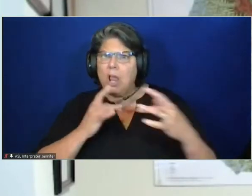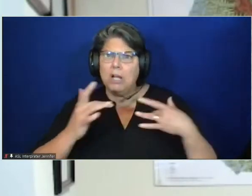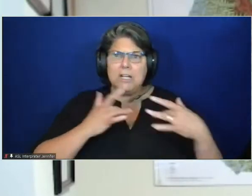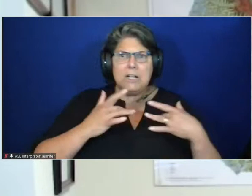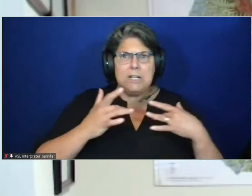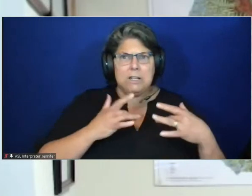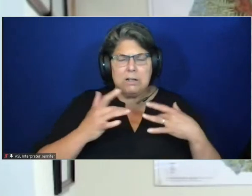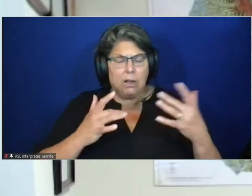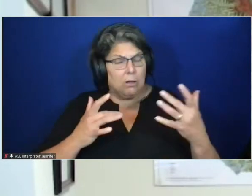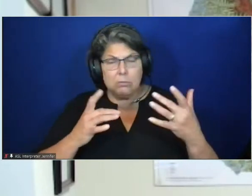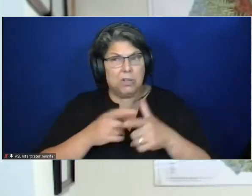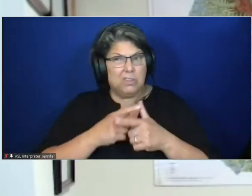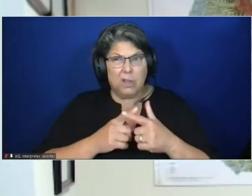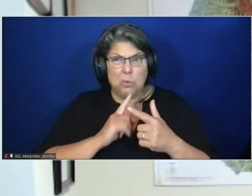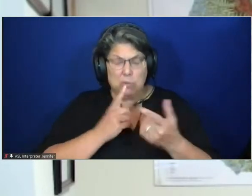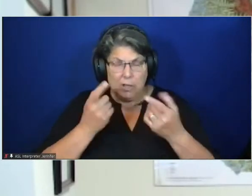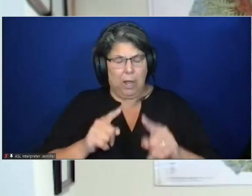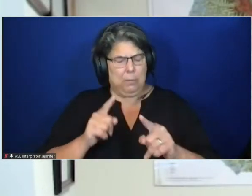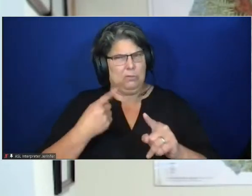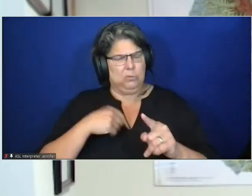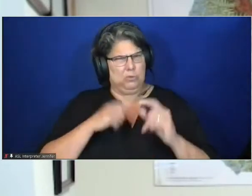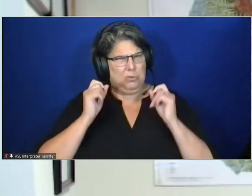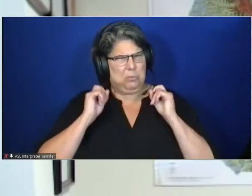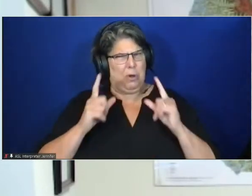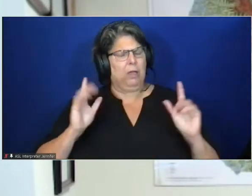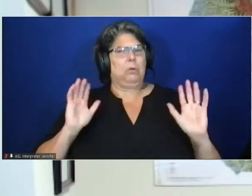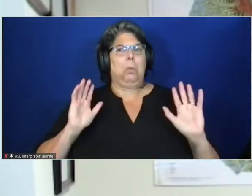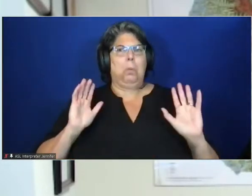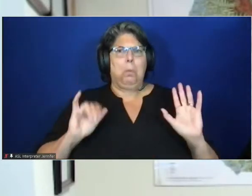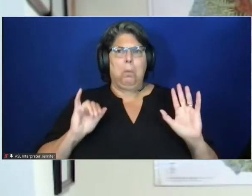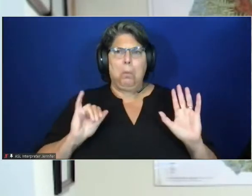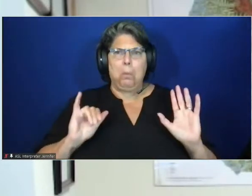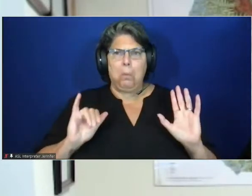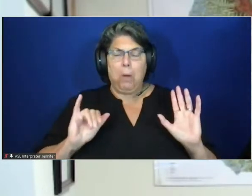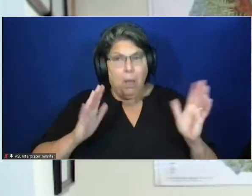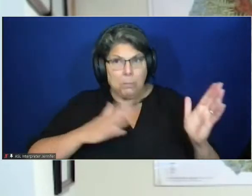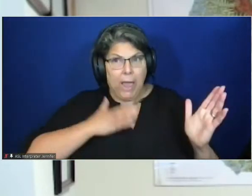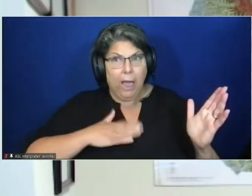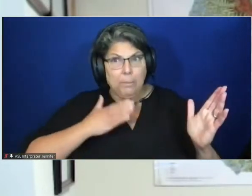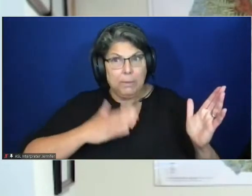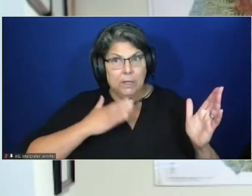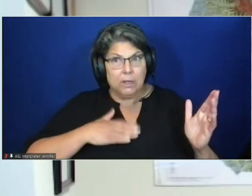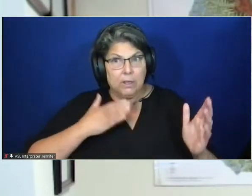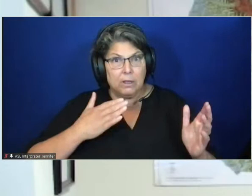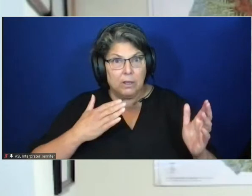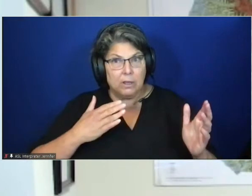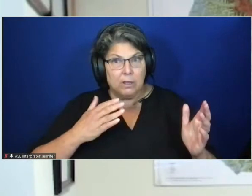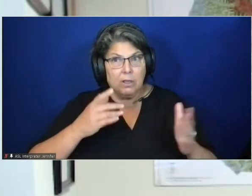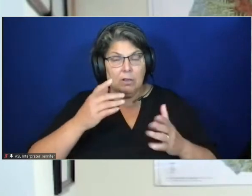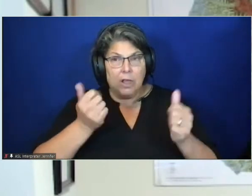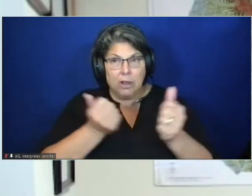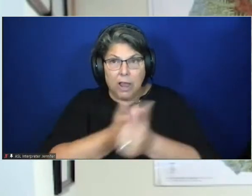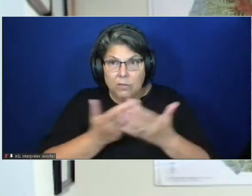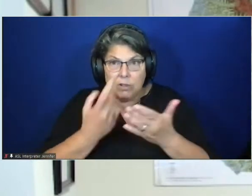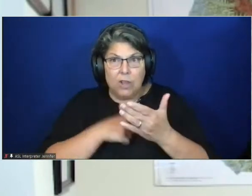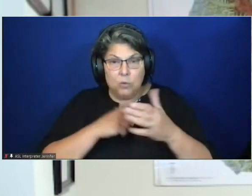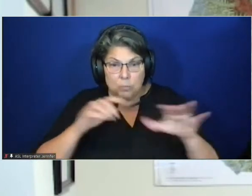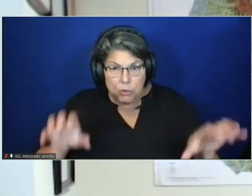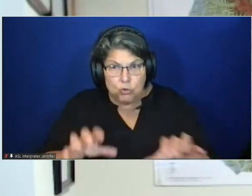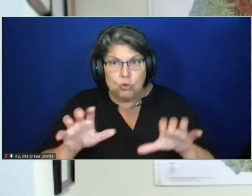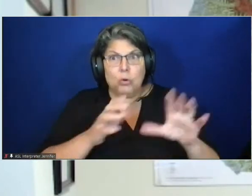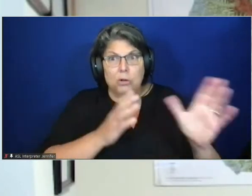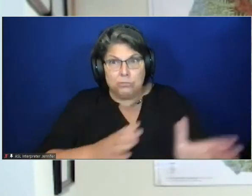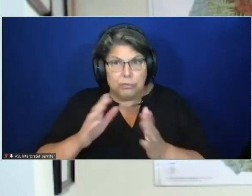the reality comes as a surprise. And we're really very happy that the measures we've taken this year have protected the